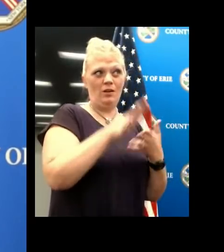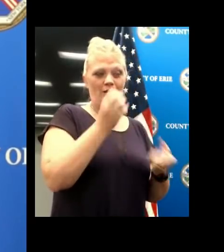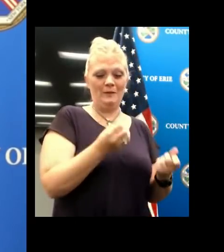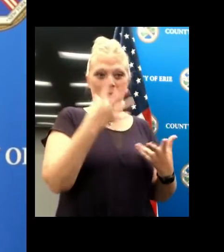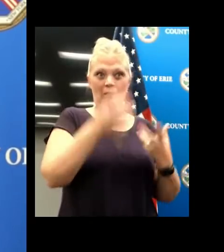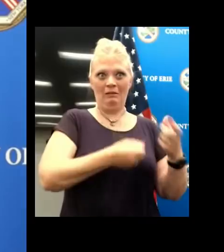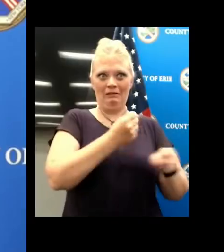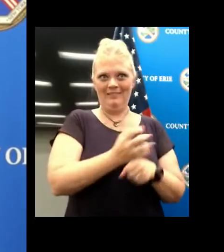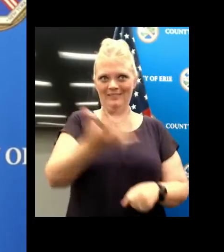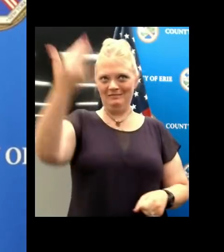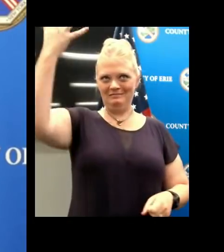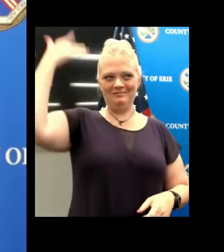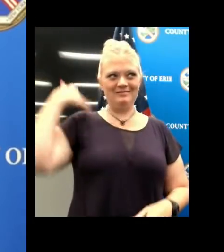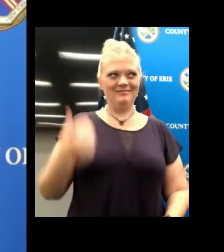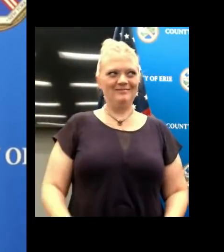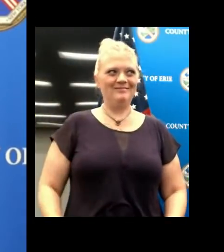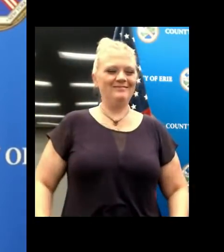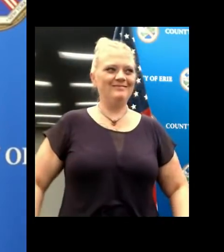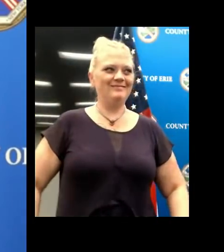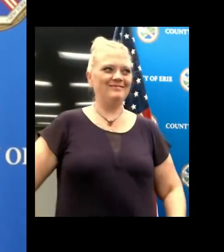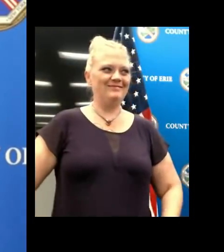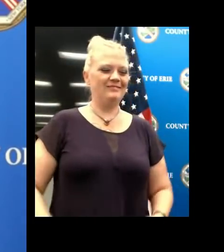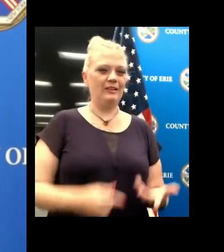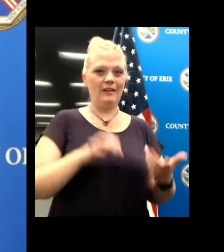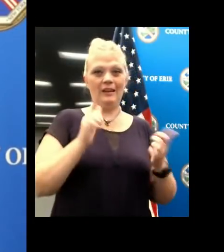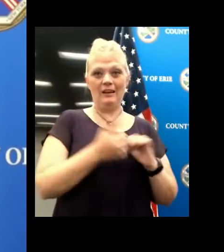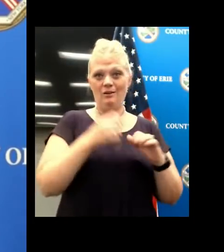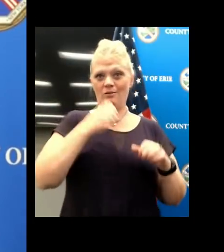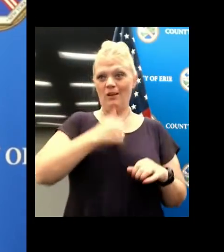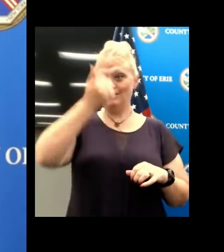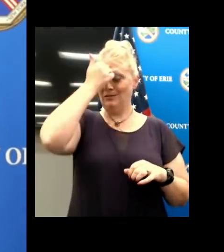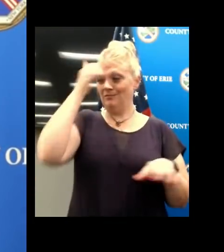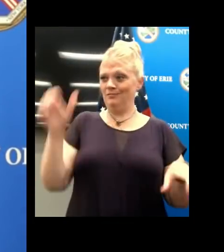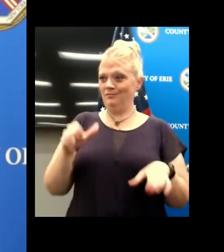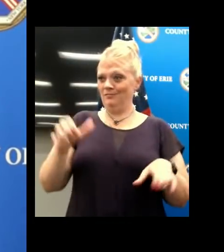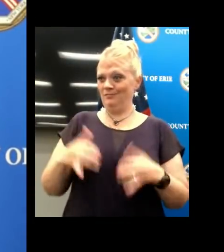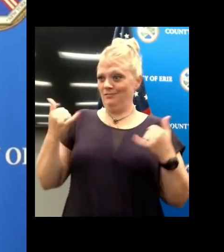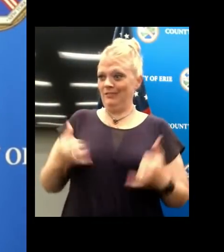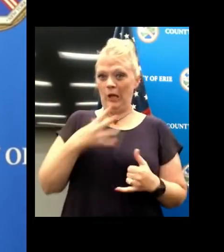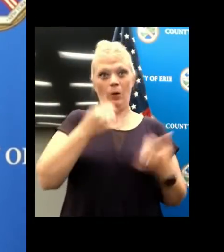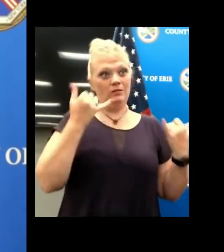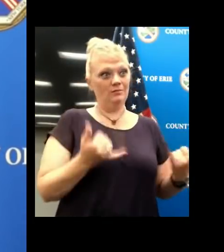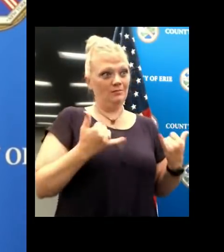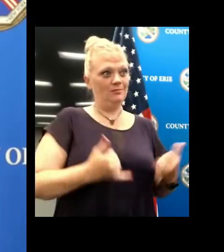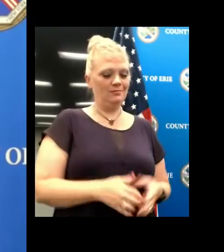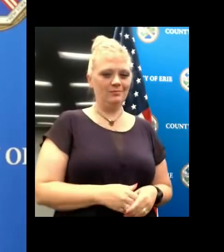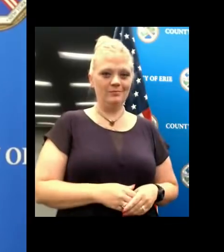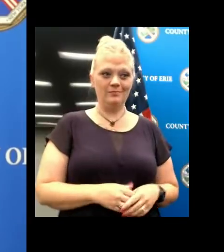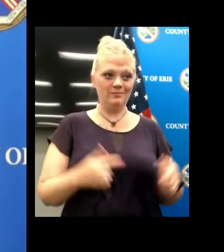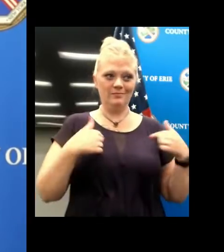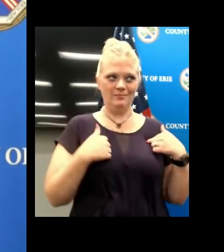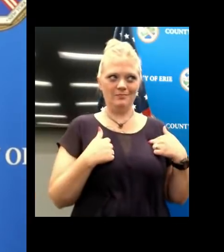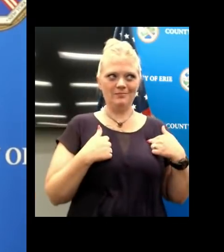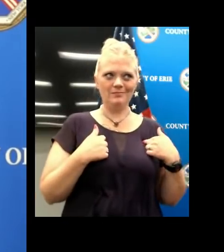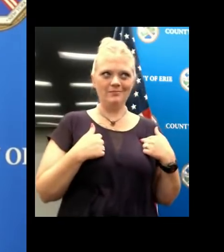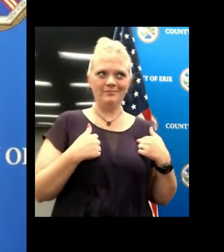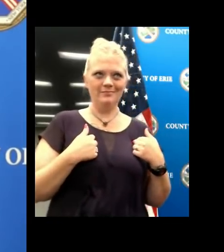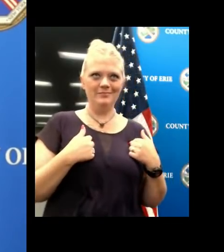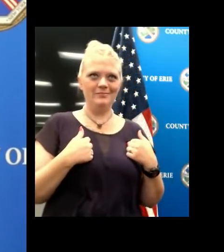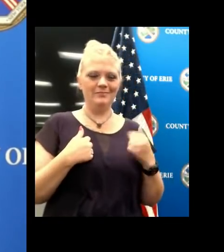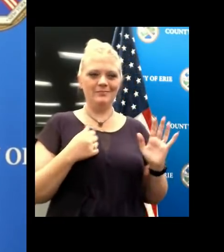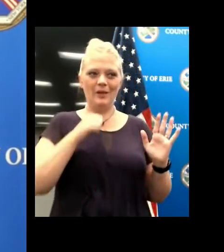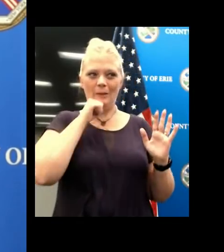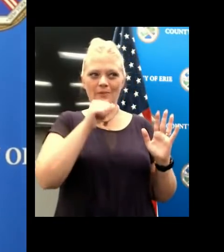ago, and how they acted stupid back then, and they act stupid today. And I'm not going under the pretense